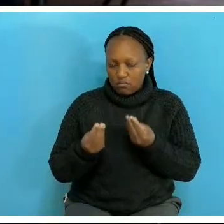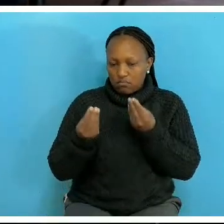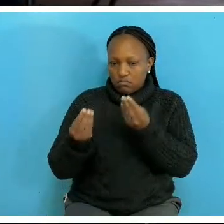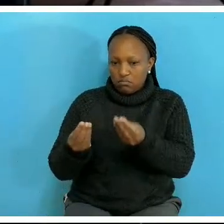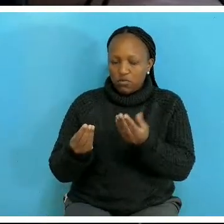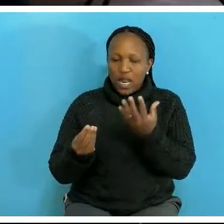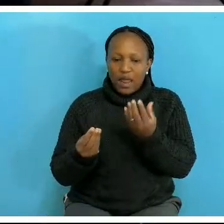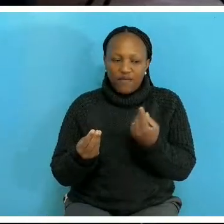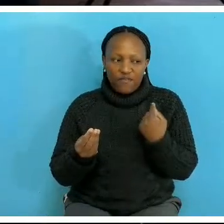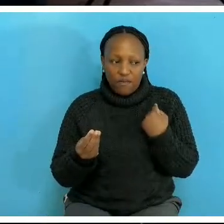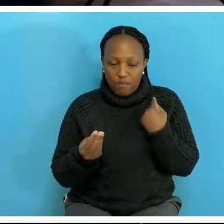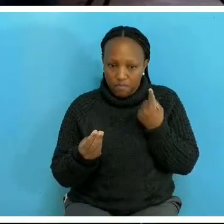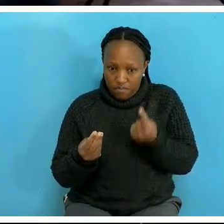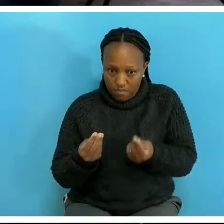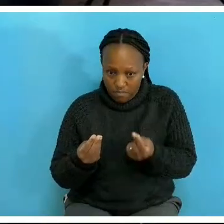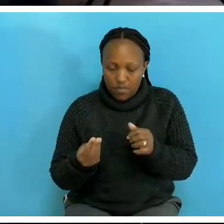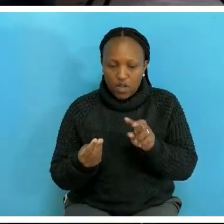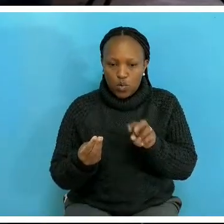from 2019